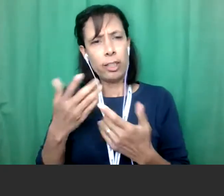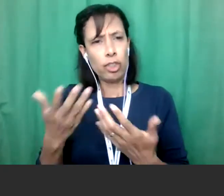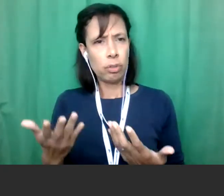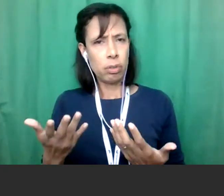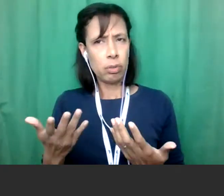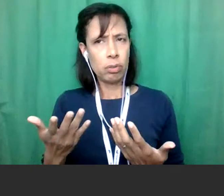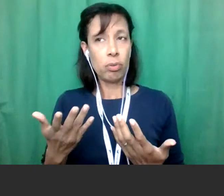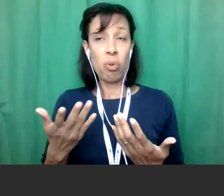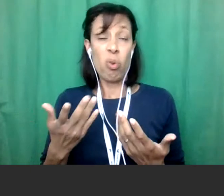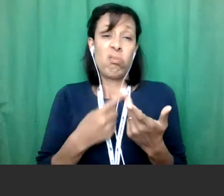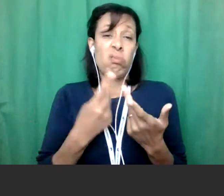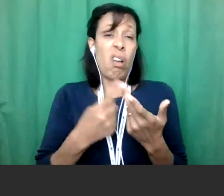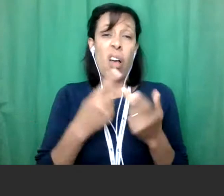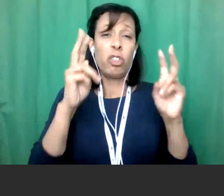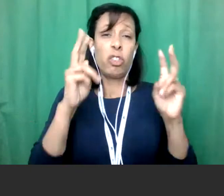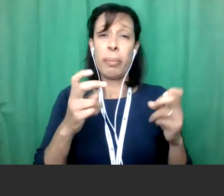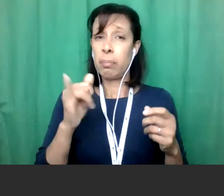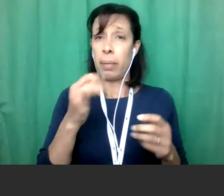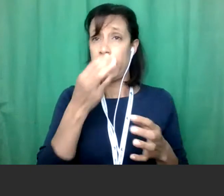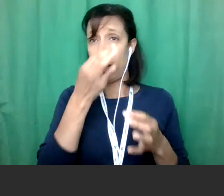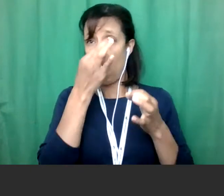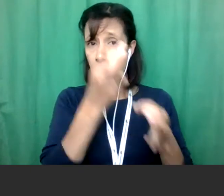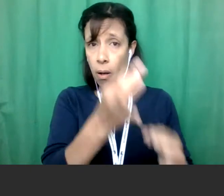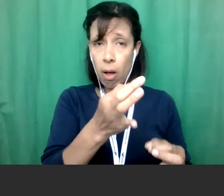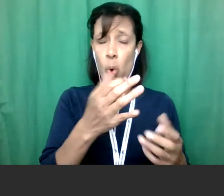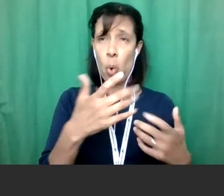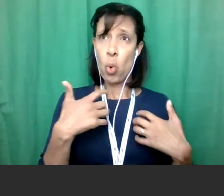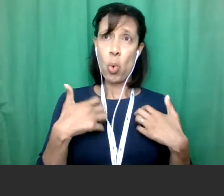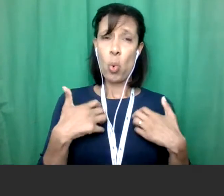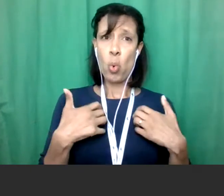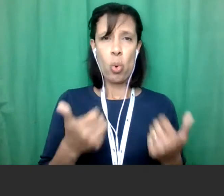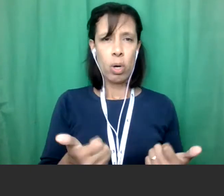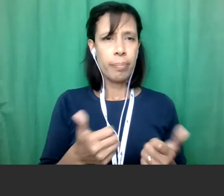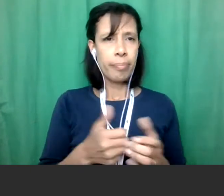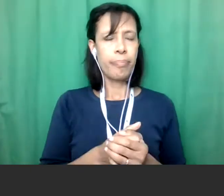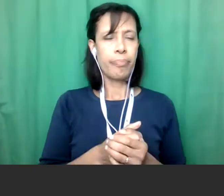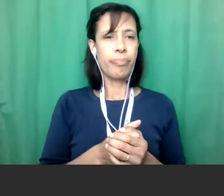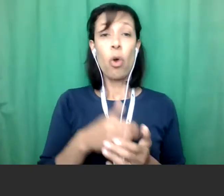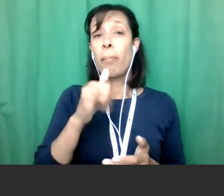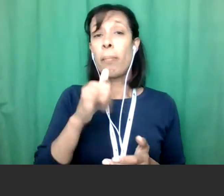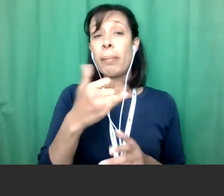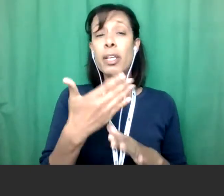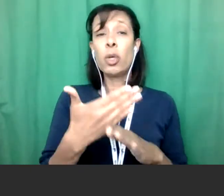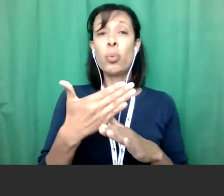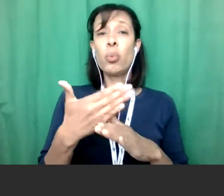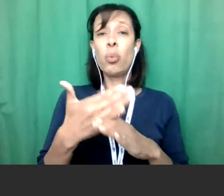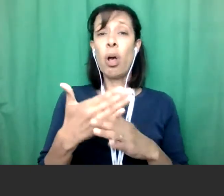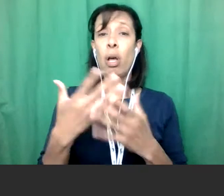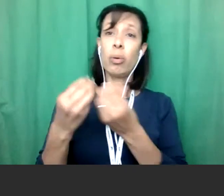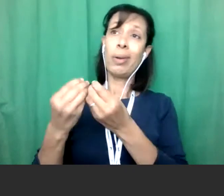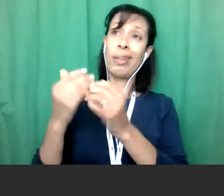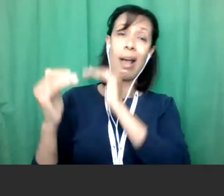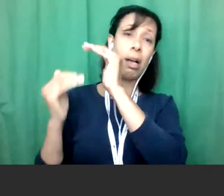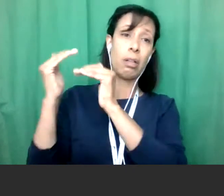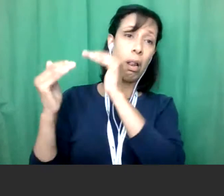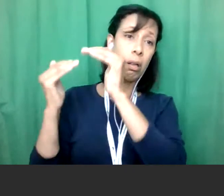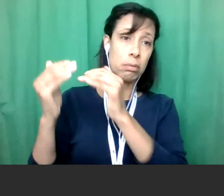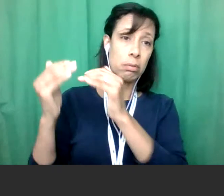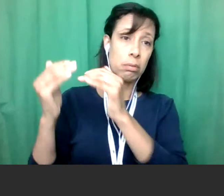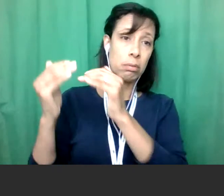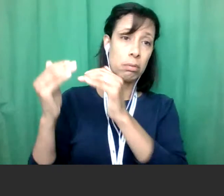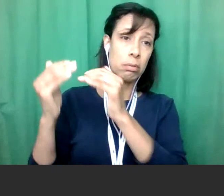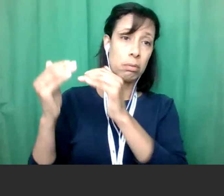by? It might be that you work in adult education, so you might want to think about, okay, within